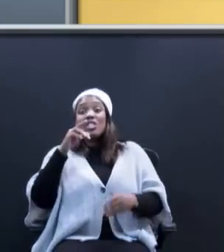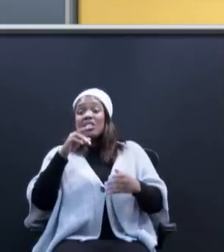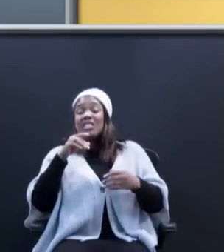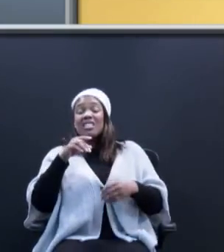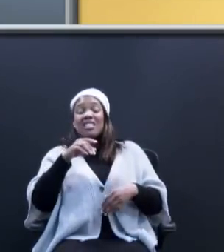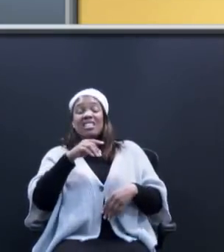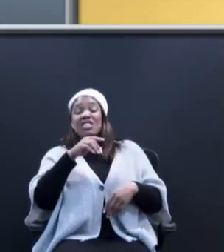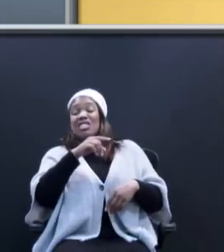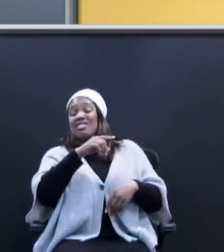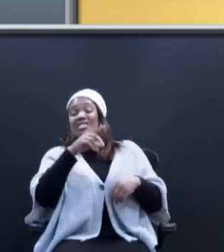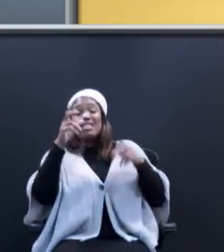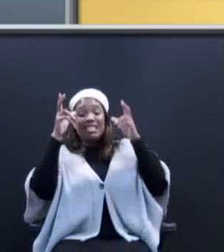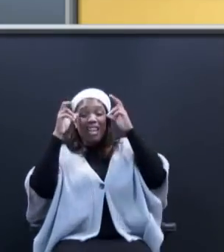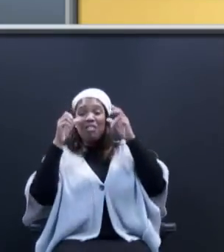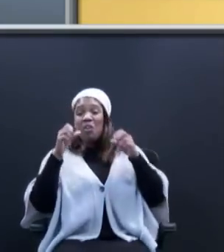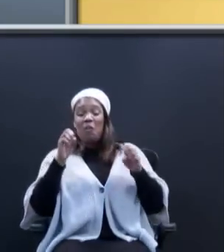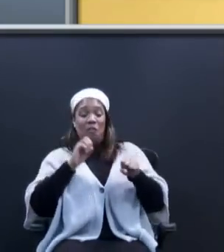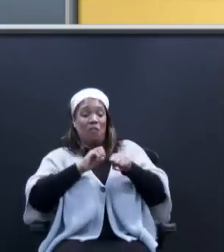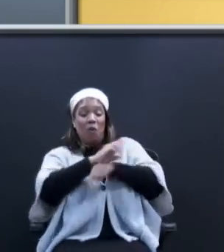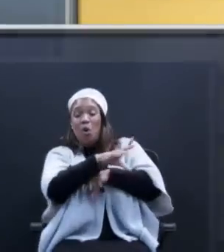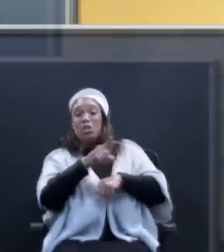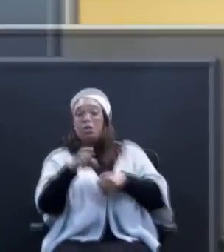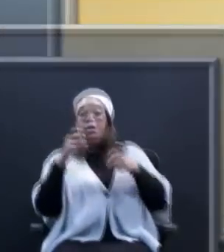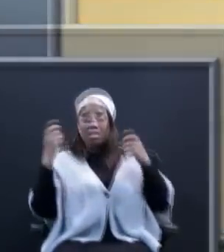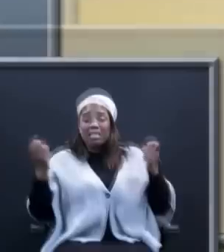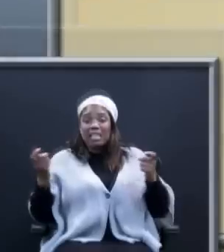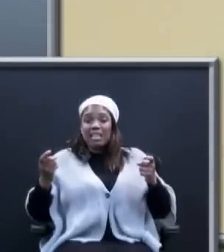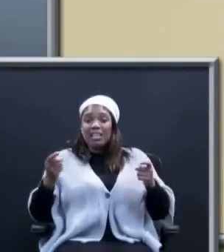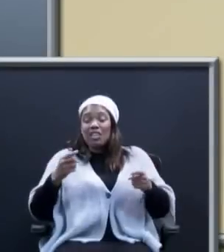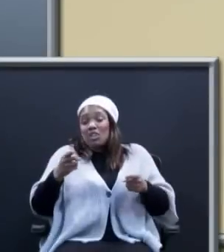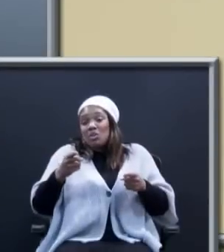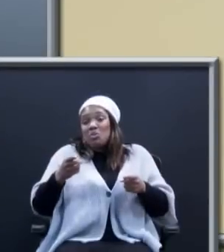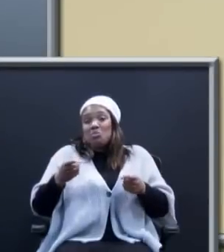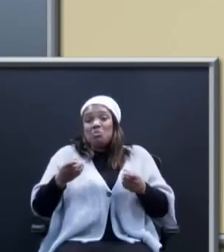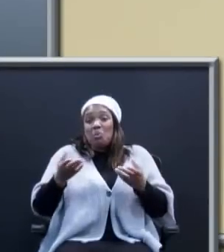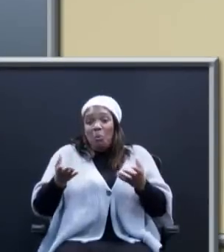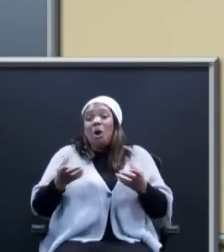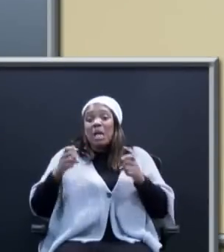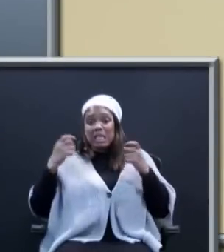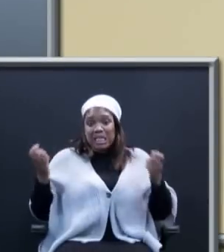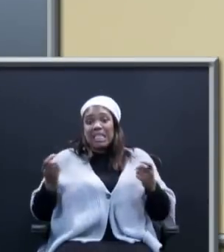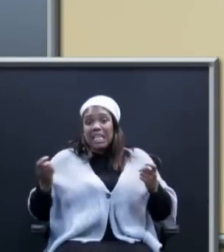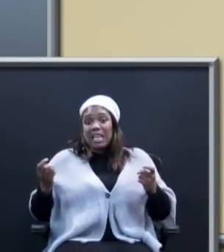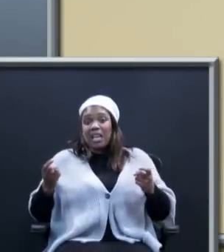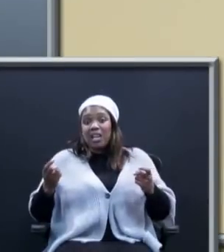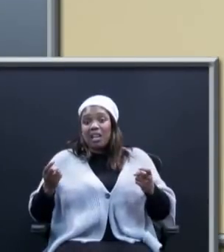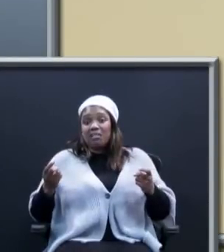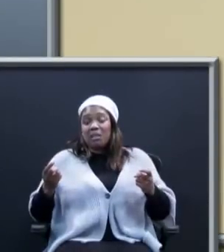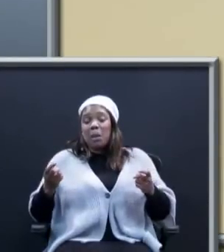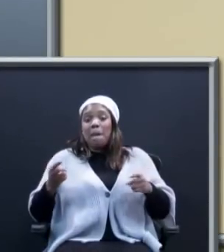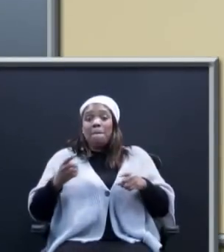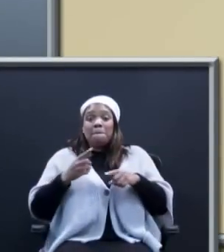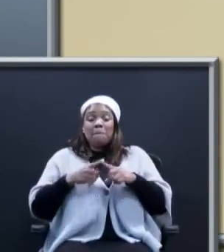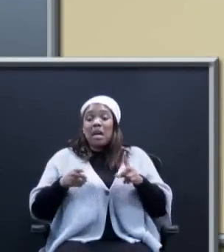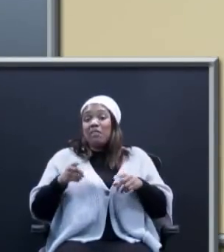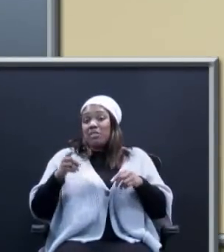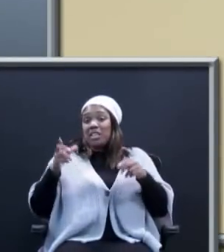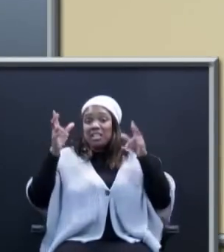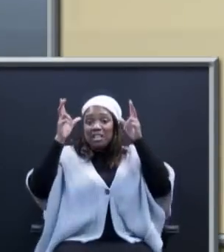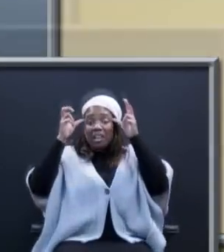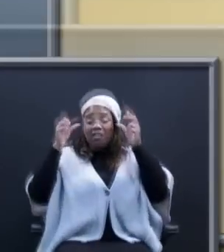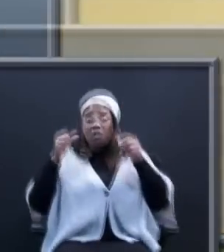do. Read the next verse. Go ahead. And the goat shall bear upon him all their iniquities. So this goat going to bear upon